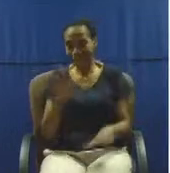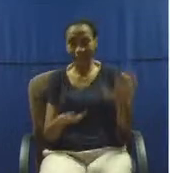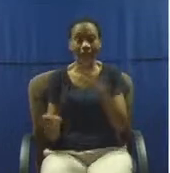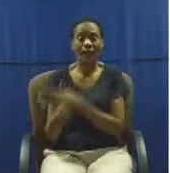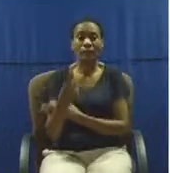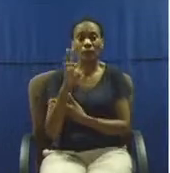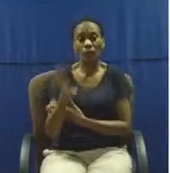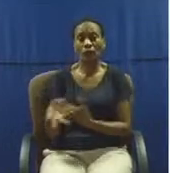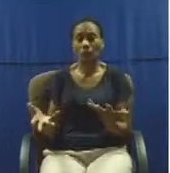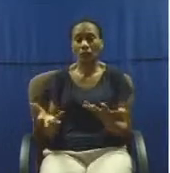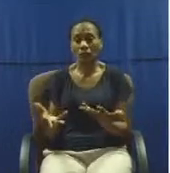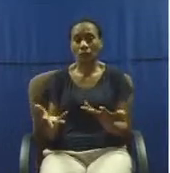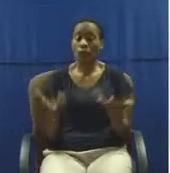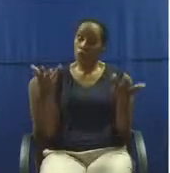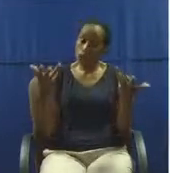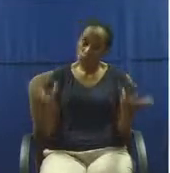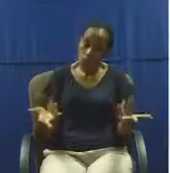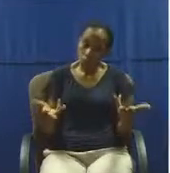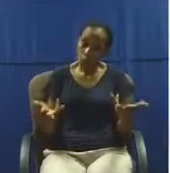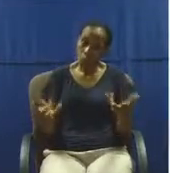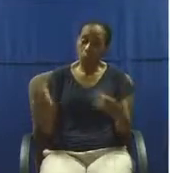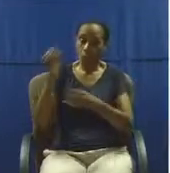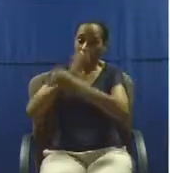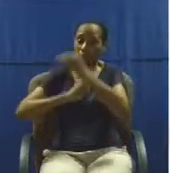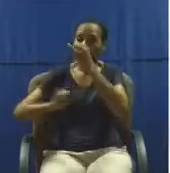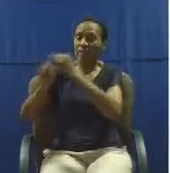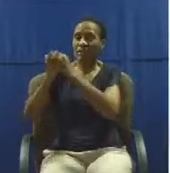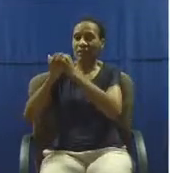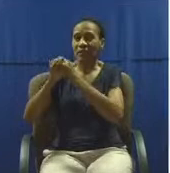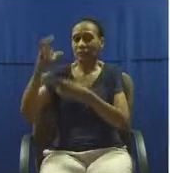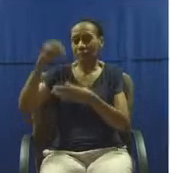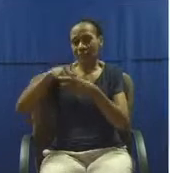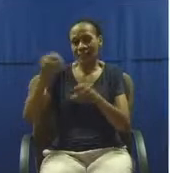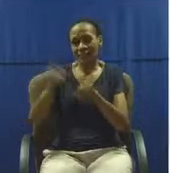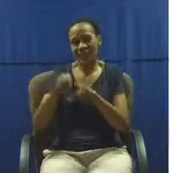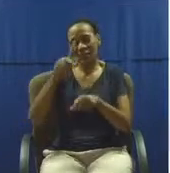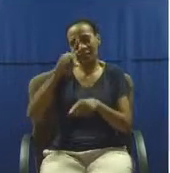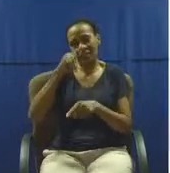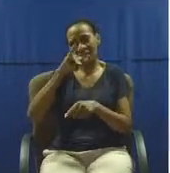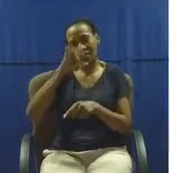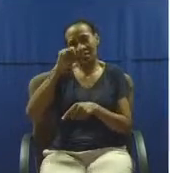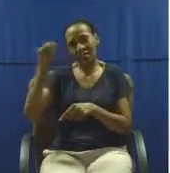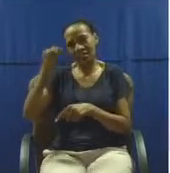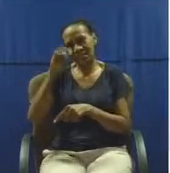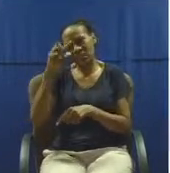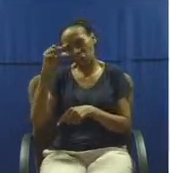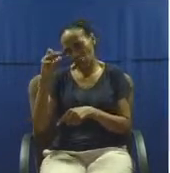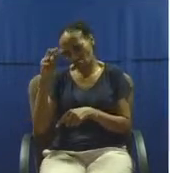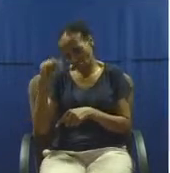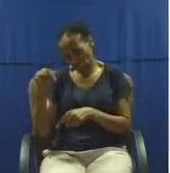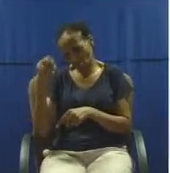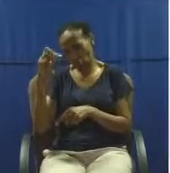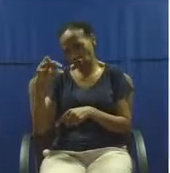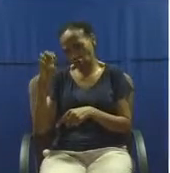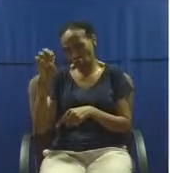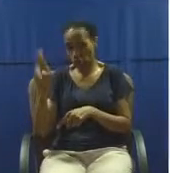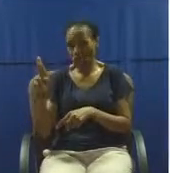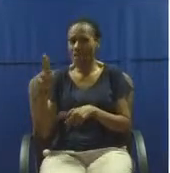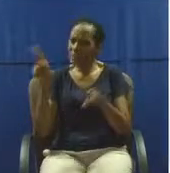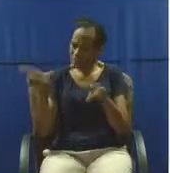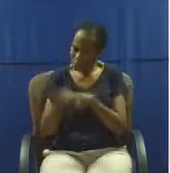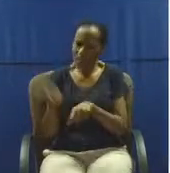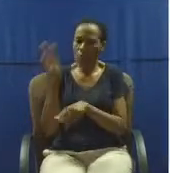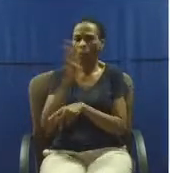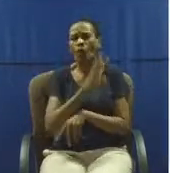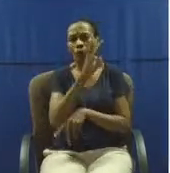leading international specialists like Henry Kissinger and many others have warned about